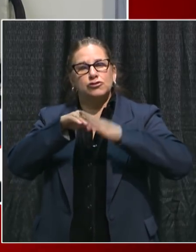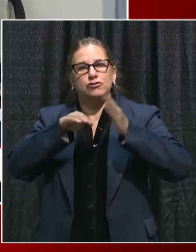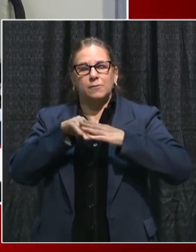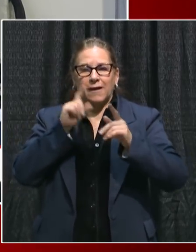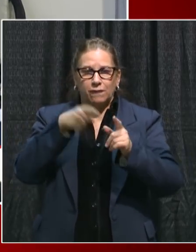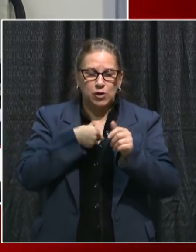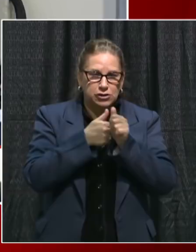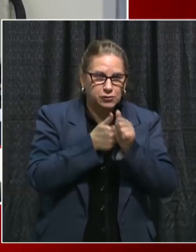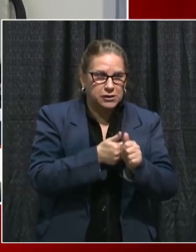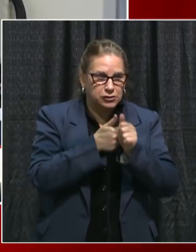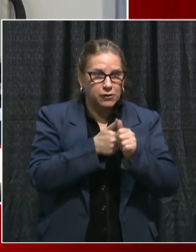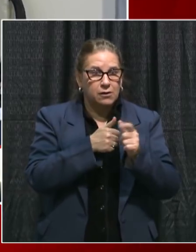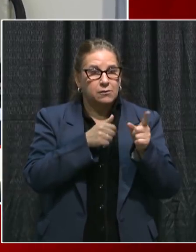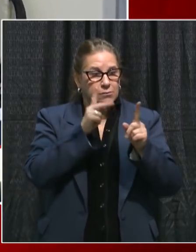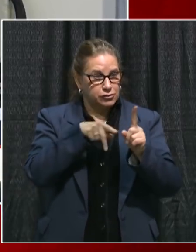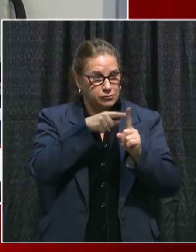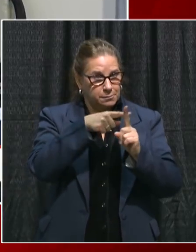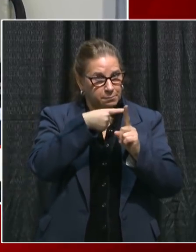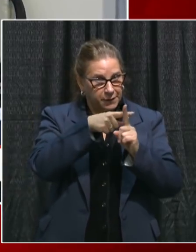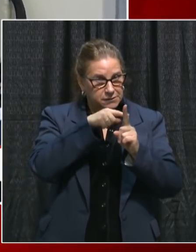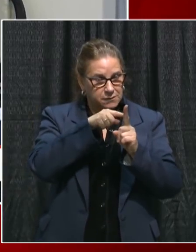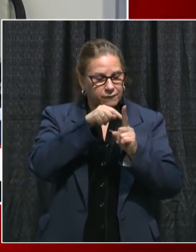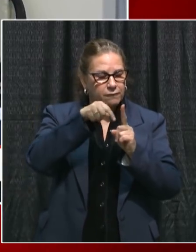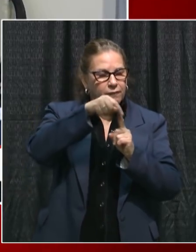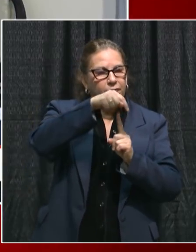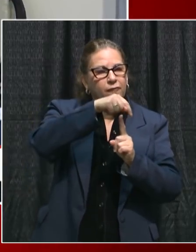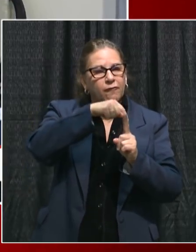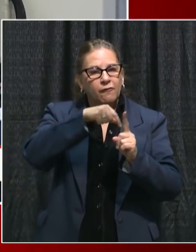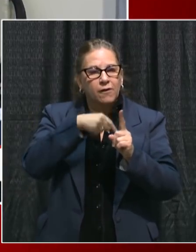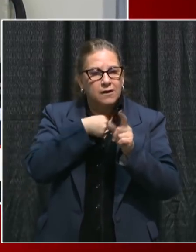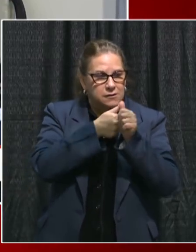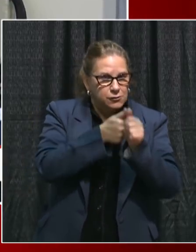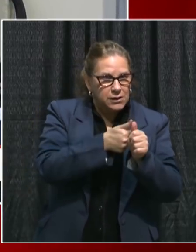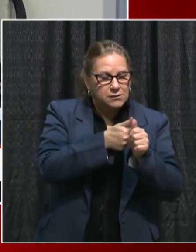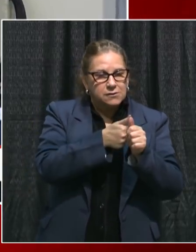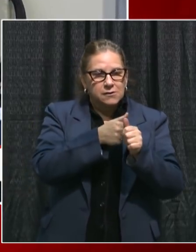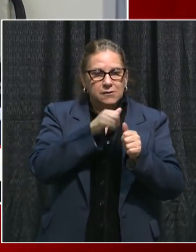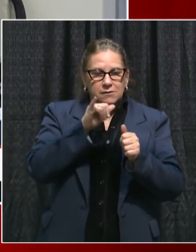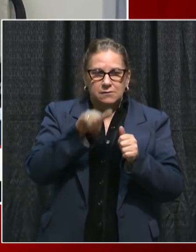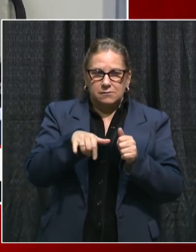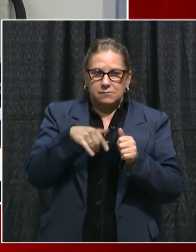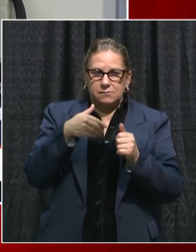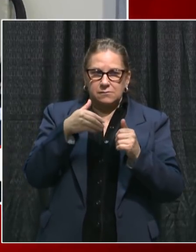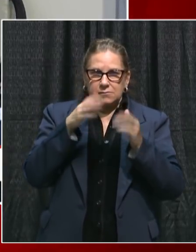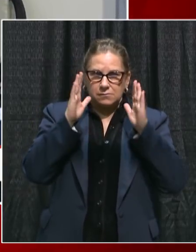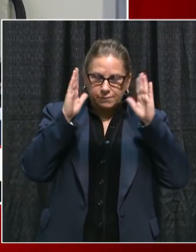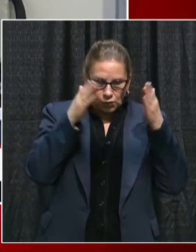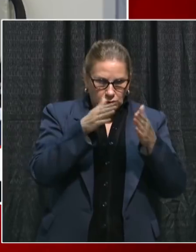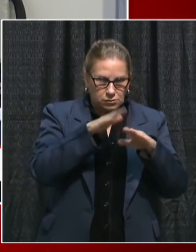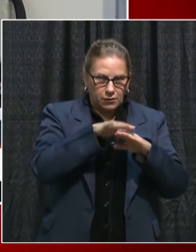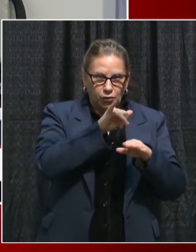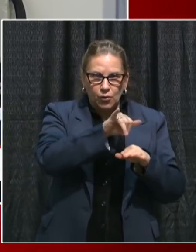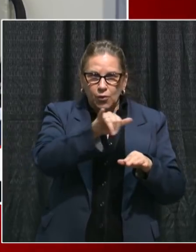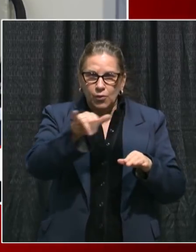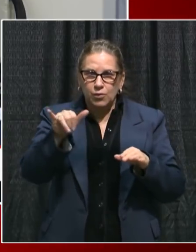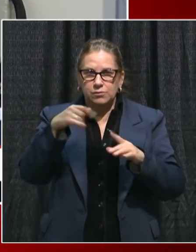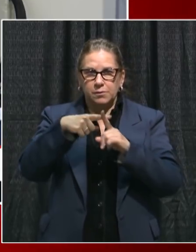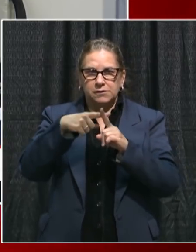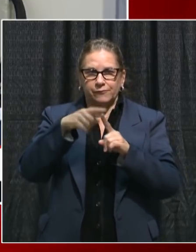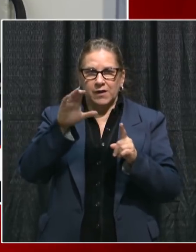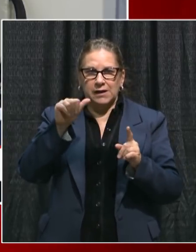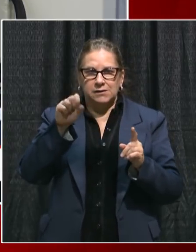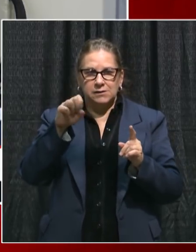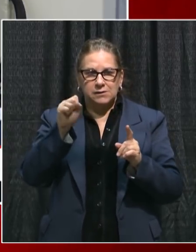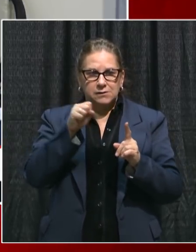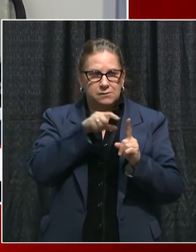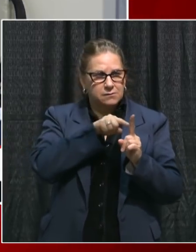is diagnosed. Our contact tracing efforts have focused on those cases that occur in congregate settings. So while these